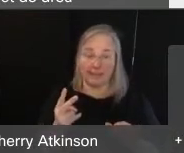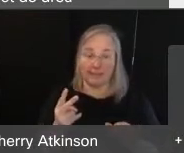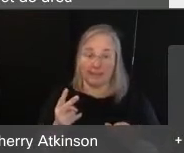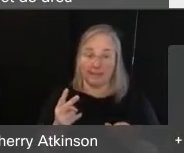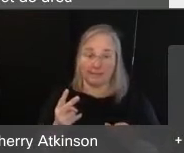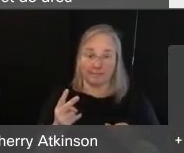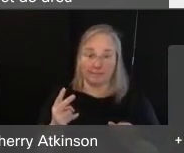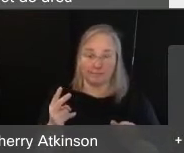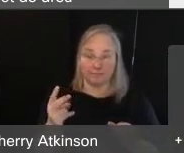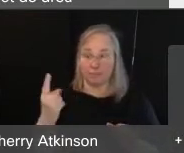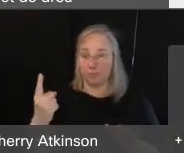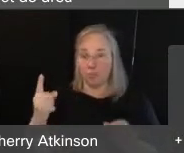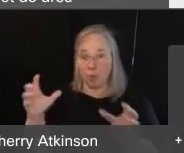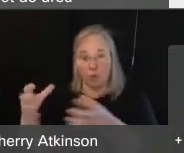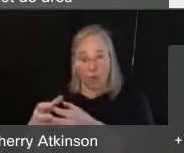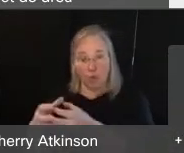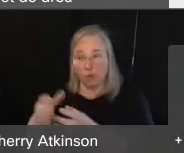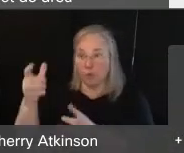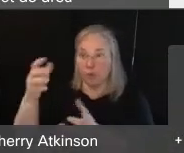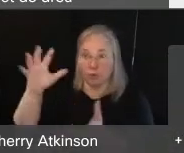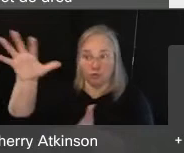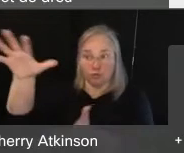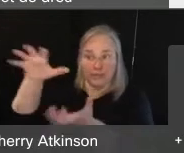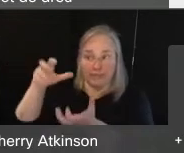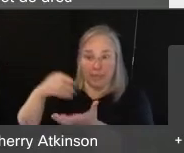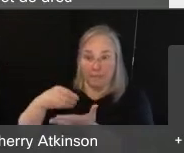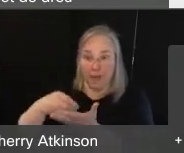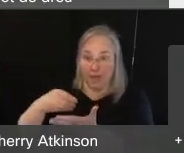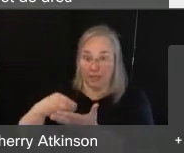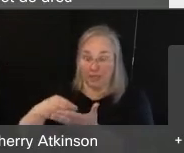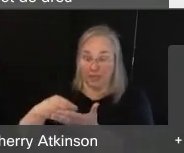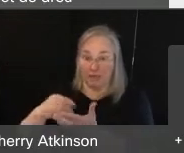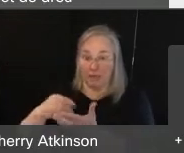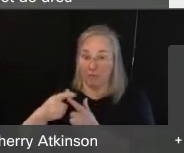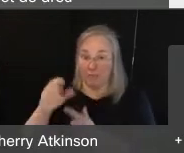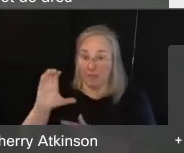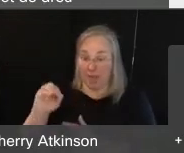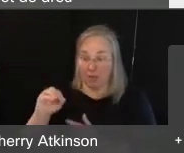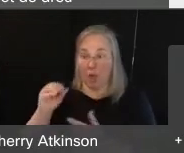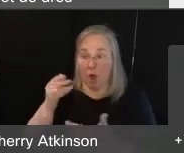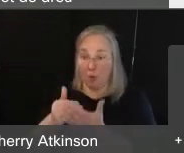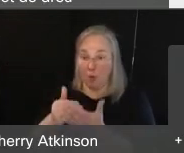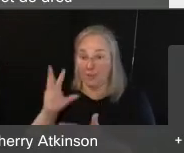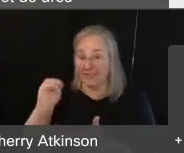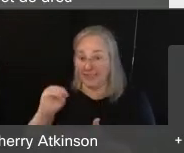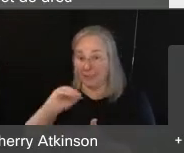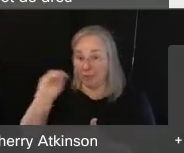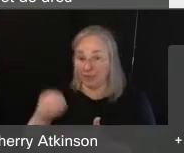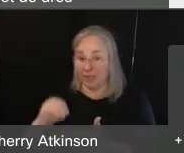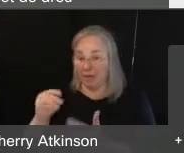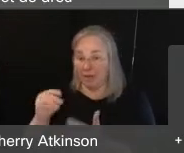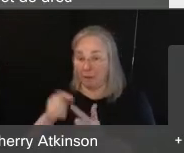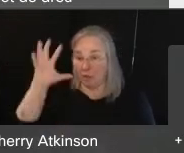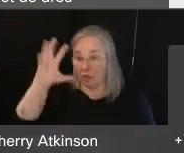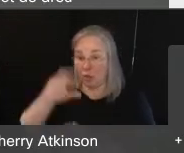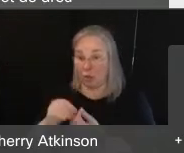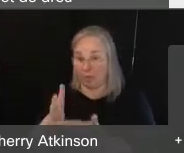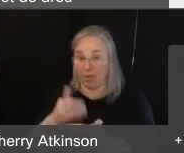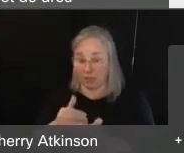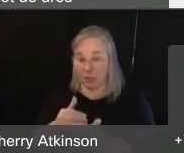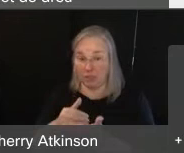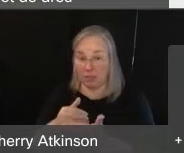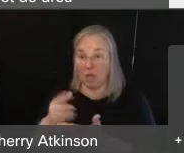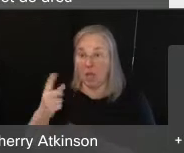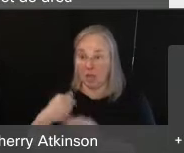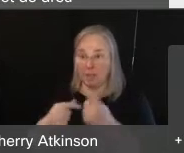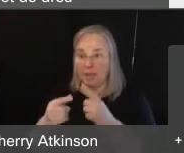seeing a group receiving funding from the county, nearly 60% of the total budget coming in with a request that, to your point, isn't